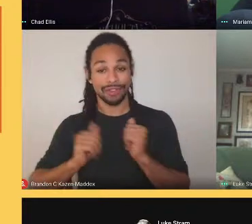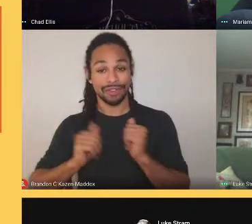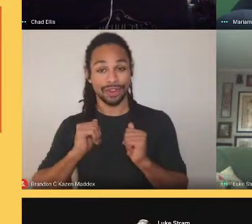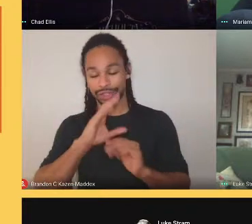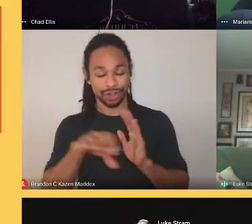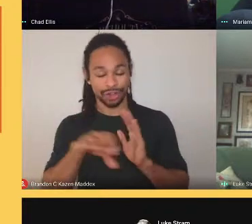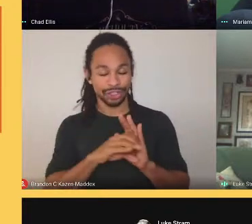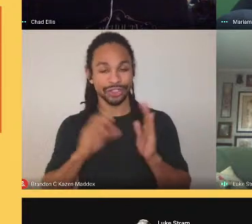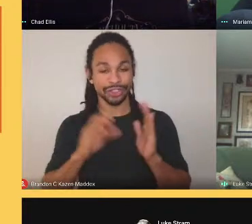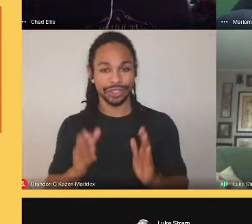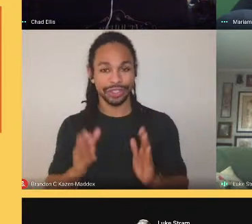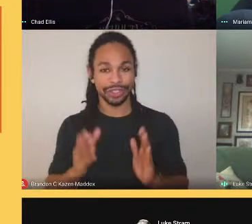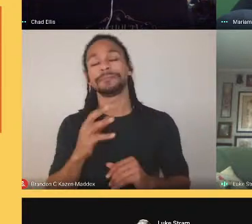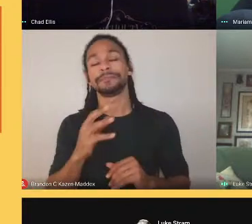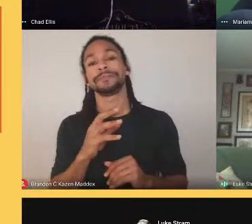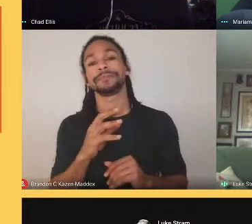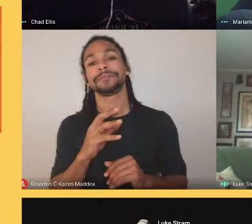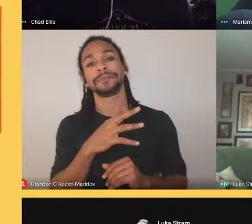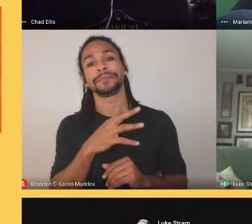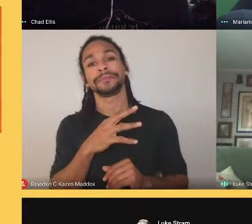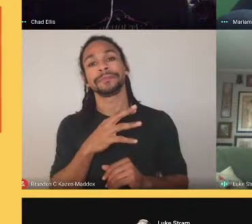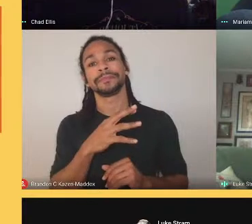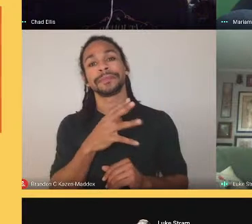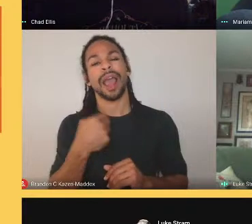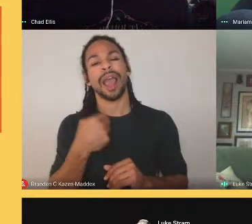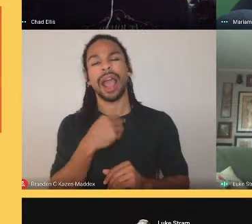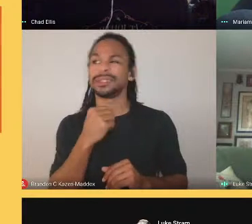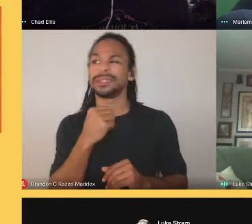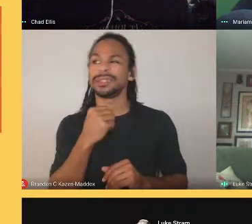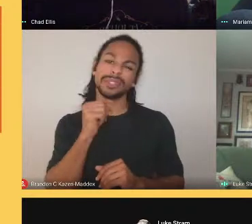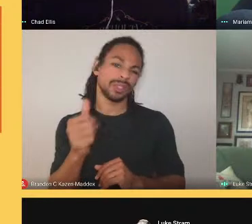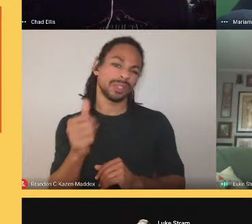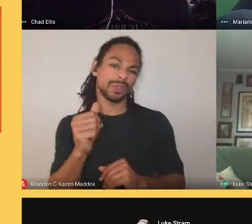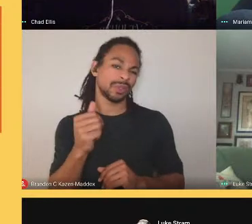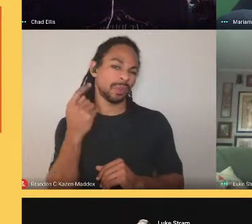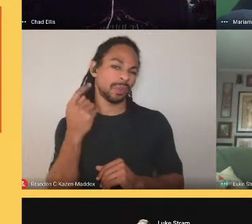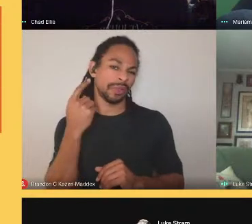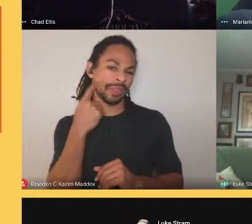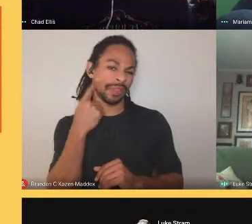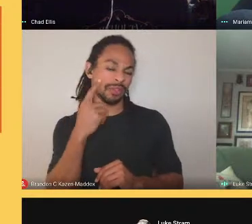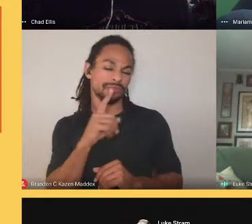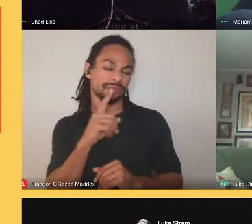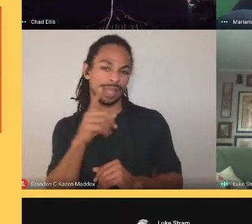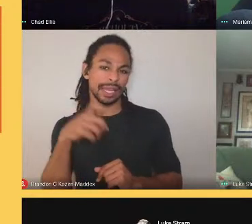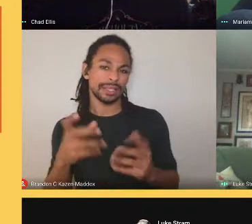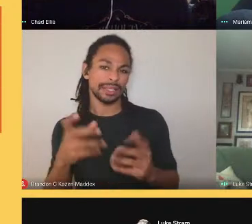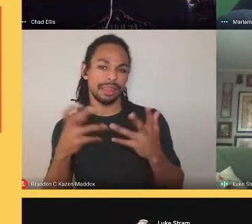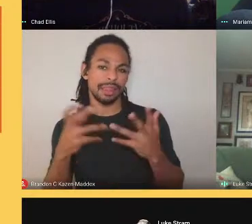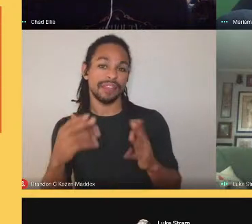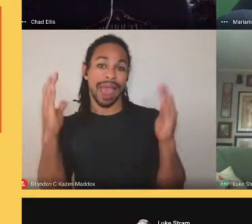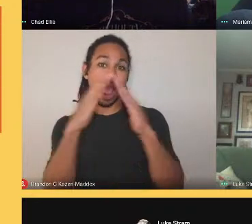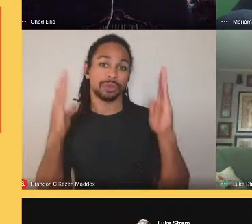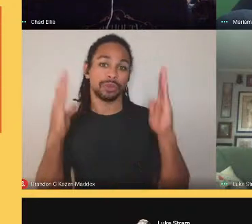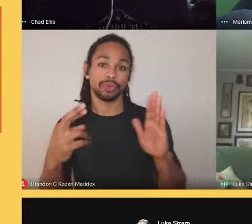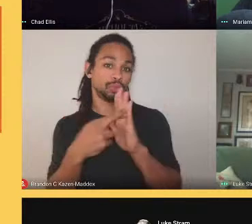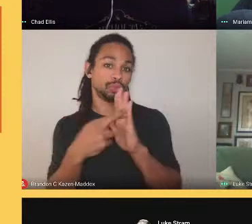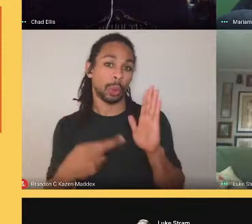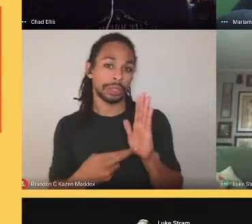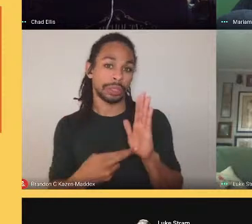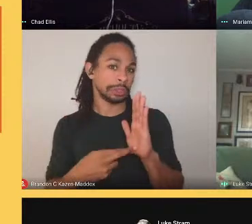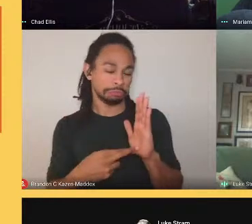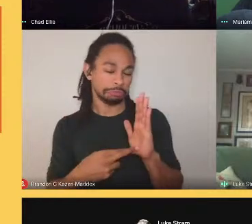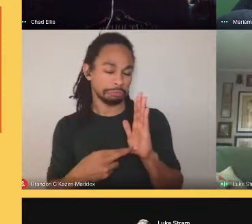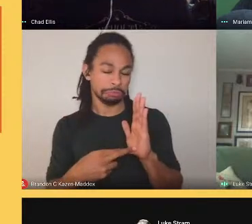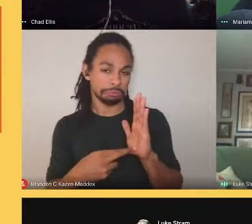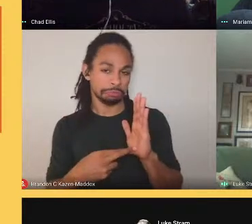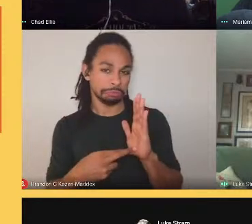that I don't know that it really needs a ton of house ruling, really, in as much as I'd say stripping down, like you